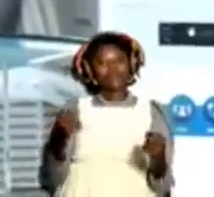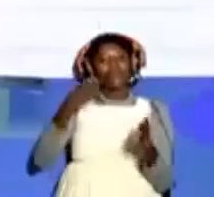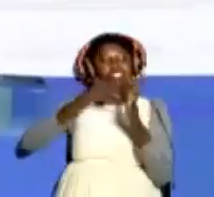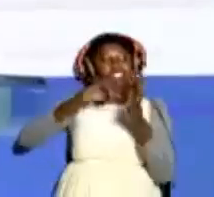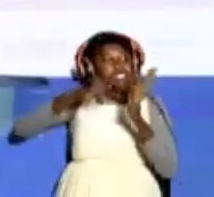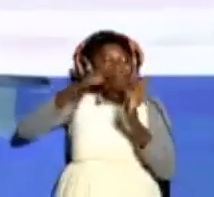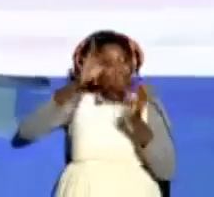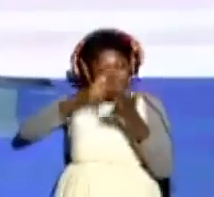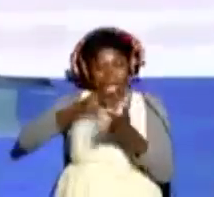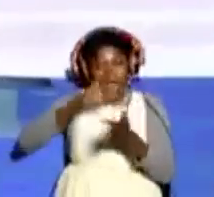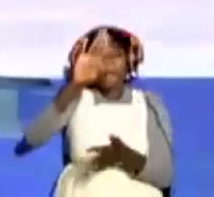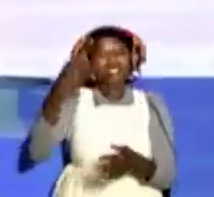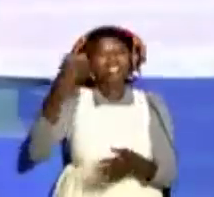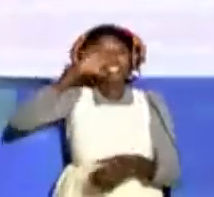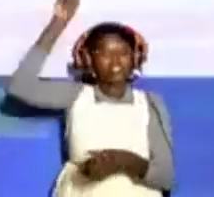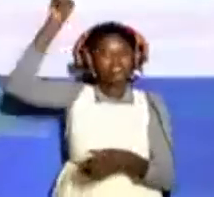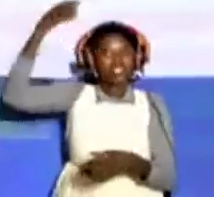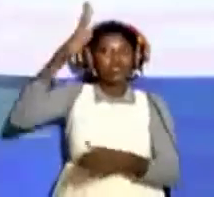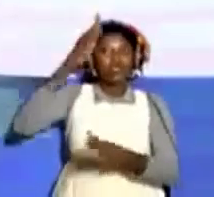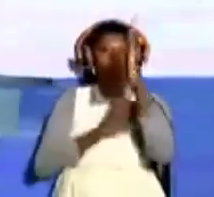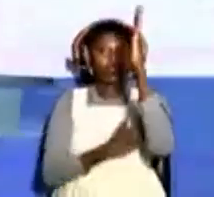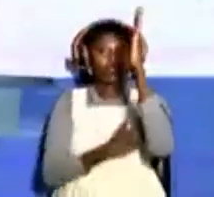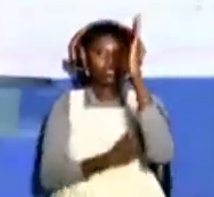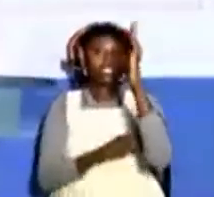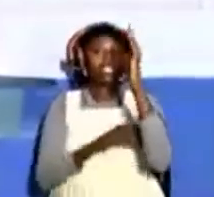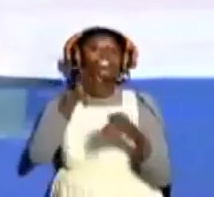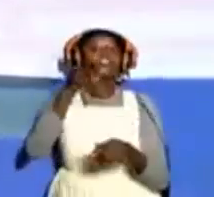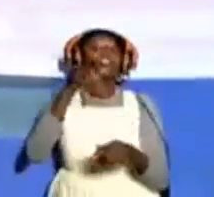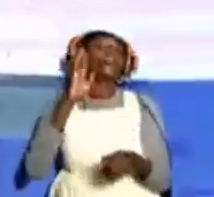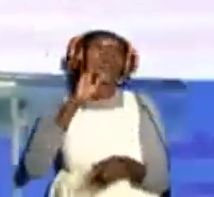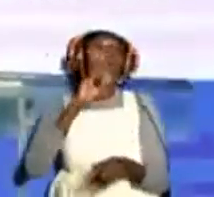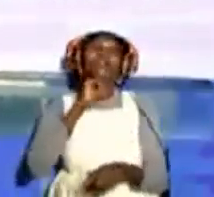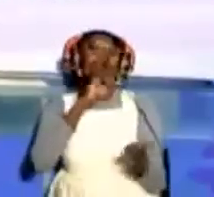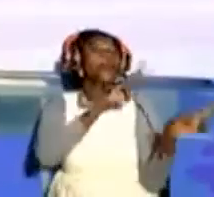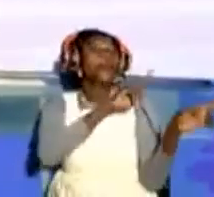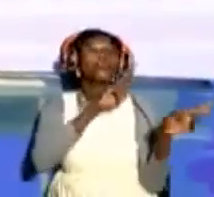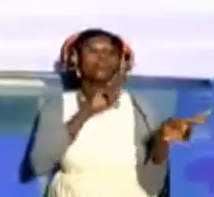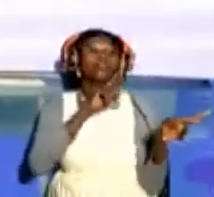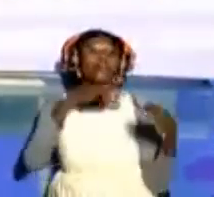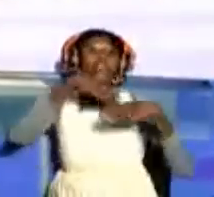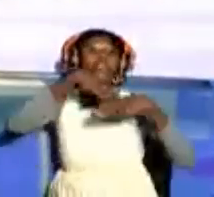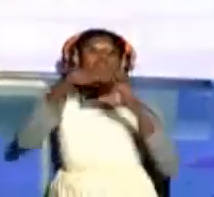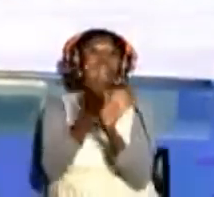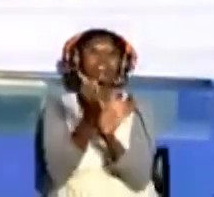It means by the grace of God, you are not destined